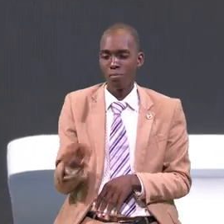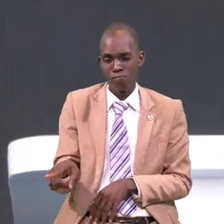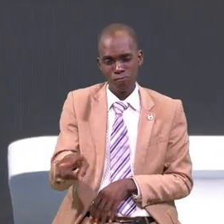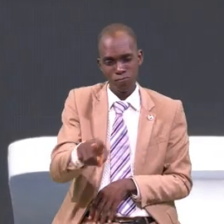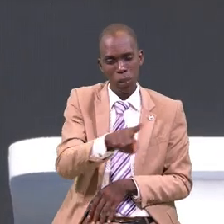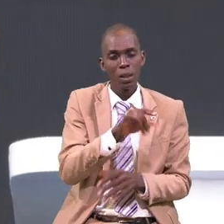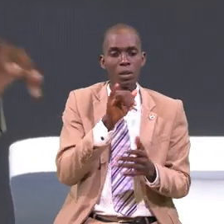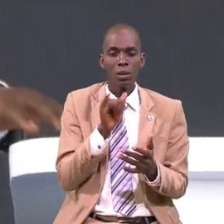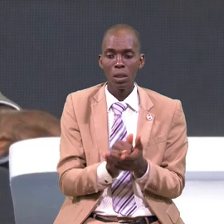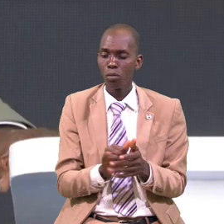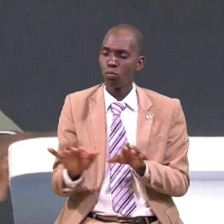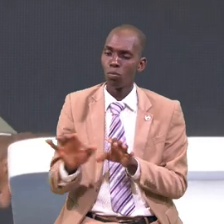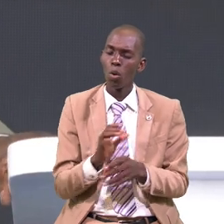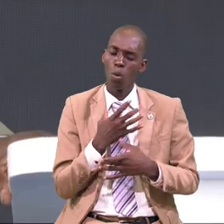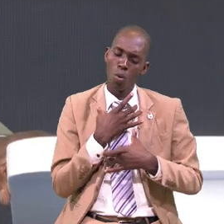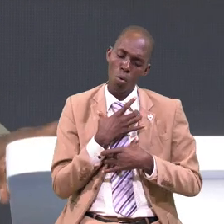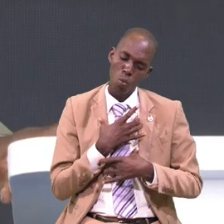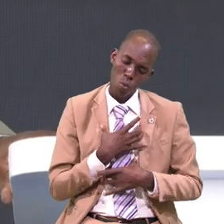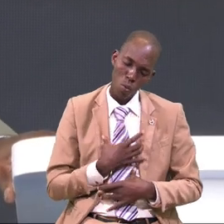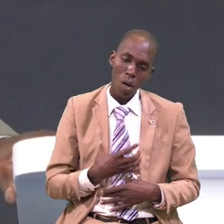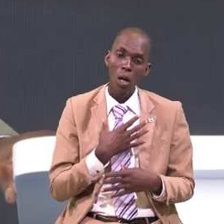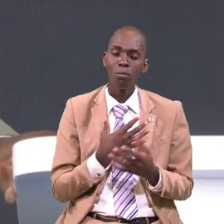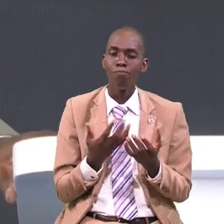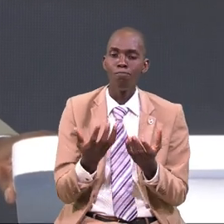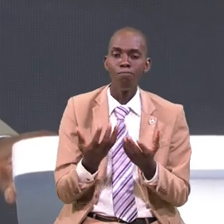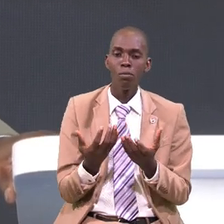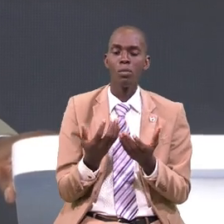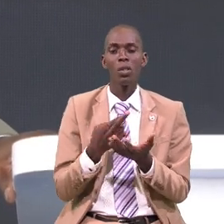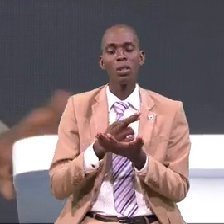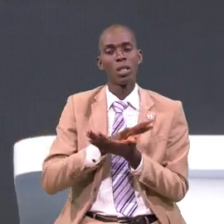and thirst after righteousness.